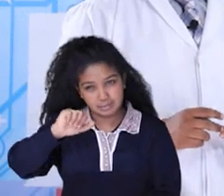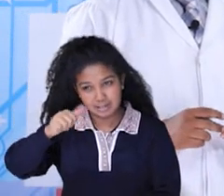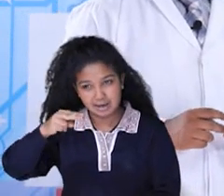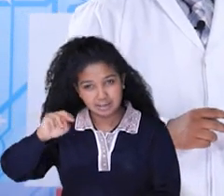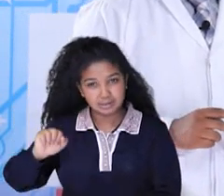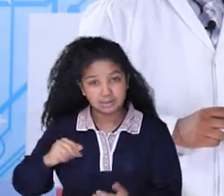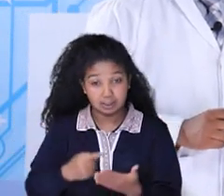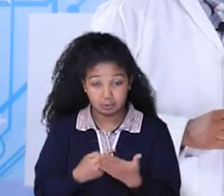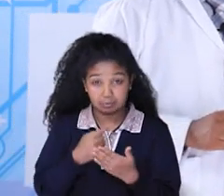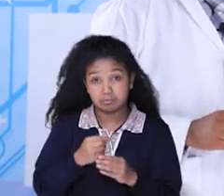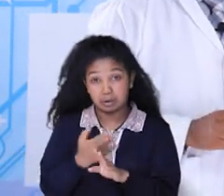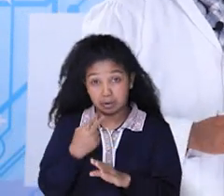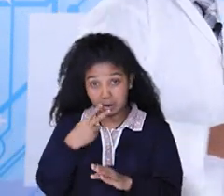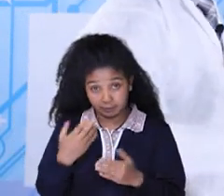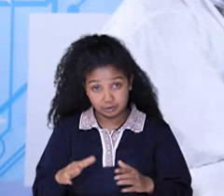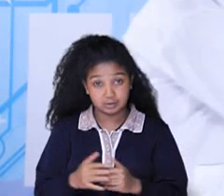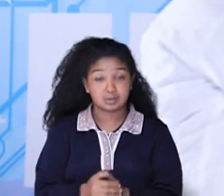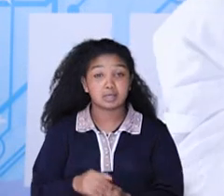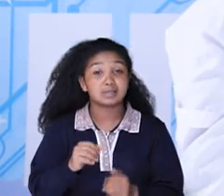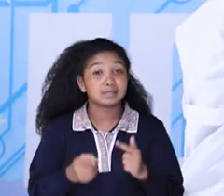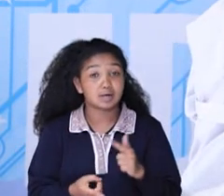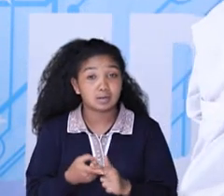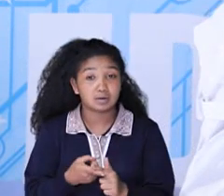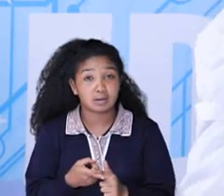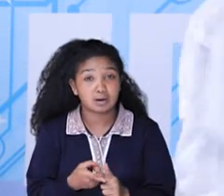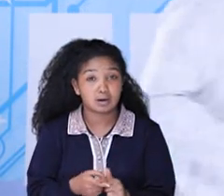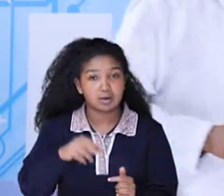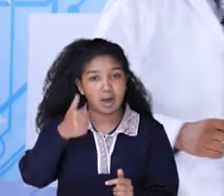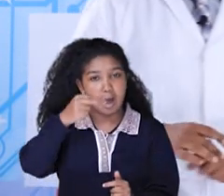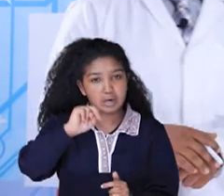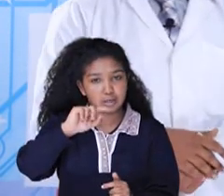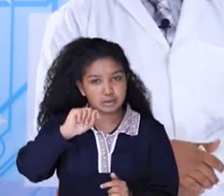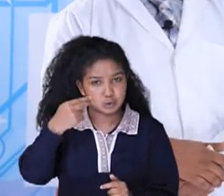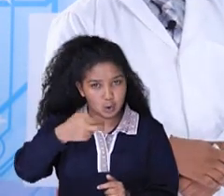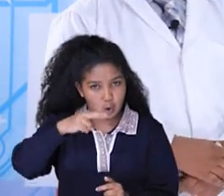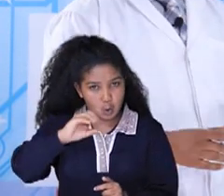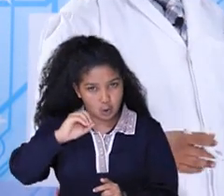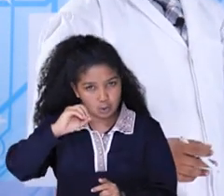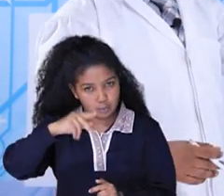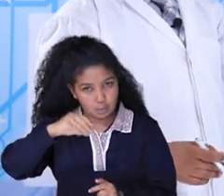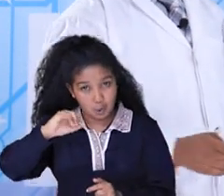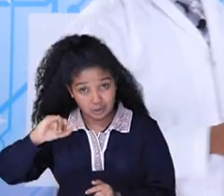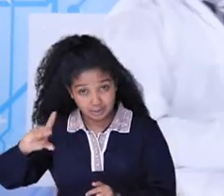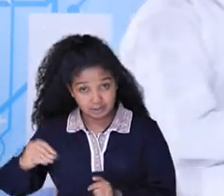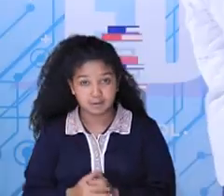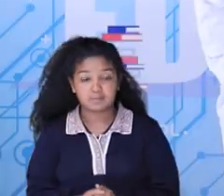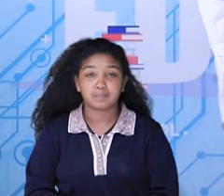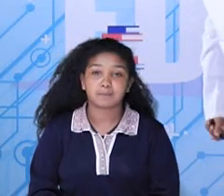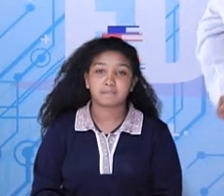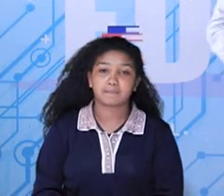that we have seen earlier, and the second one are anthropoids. In